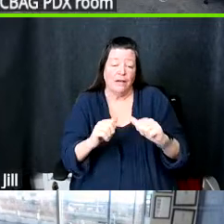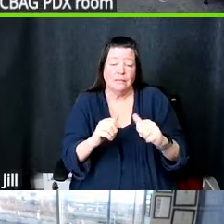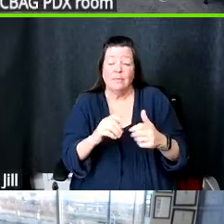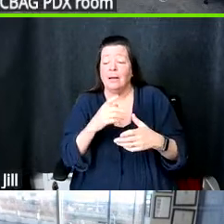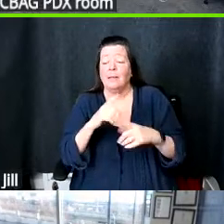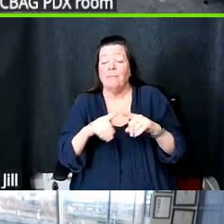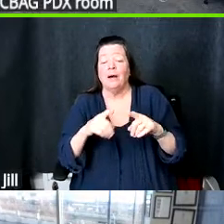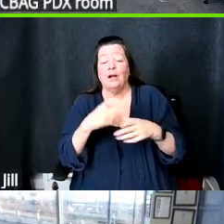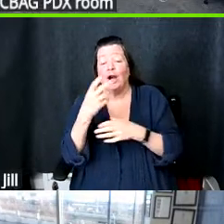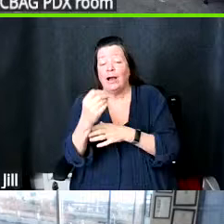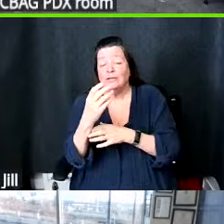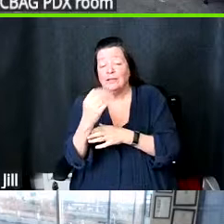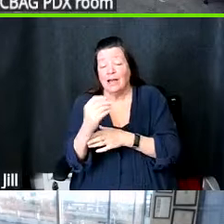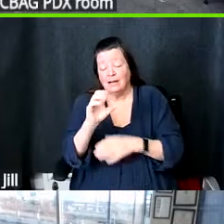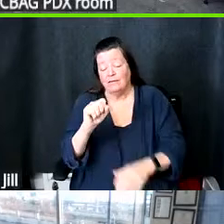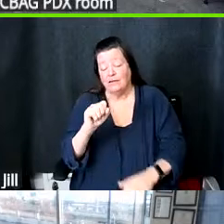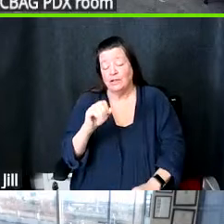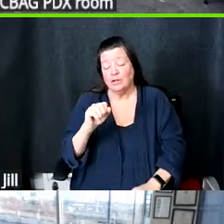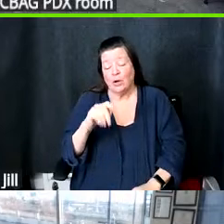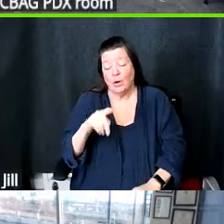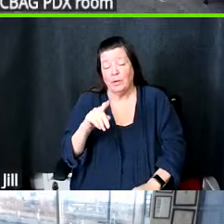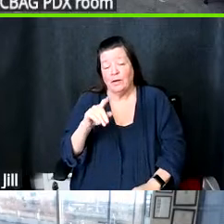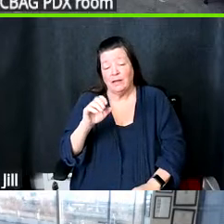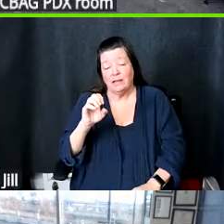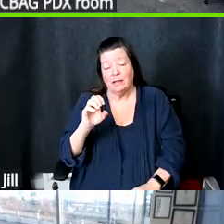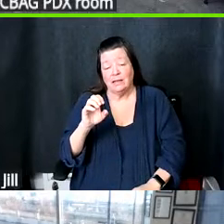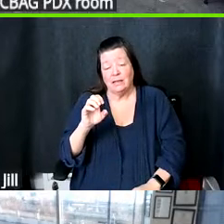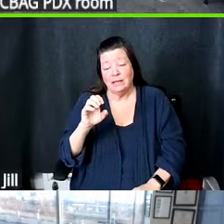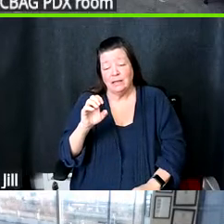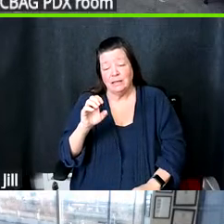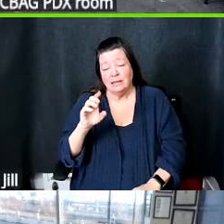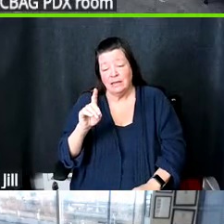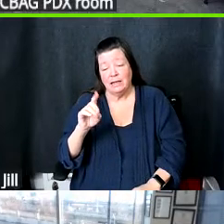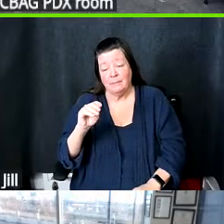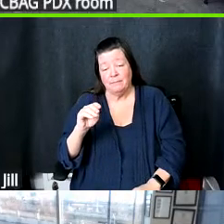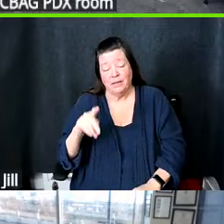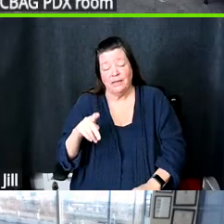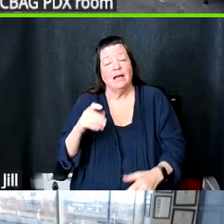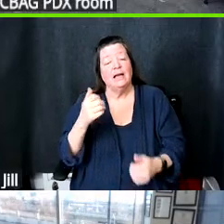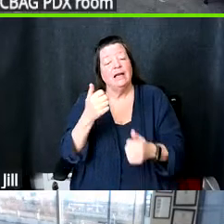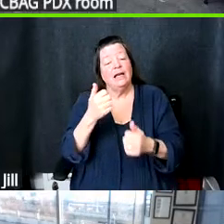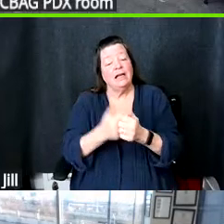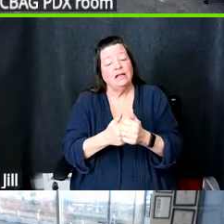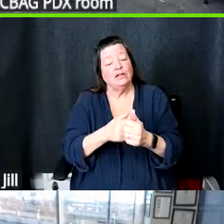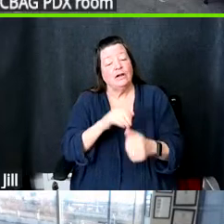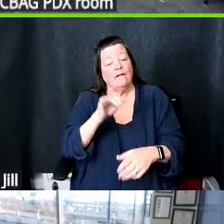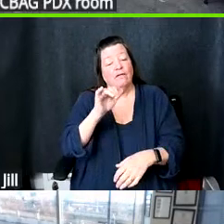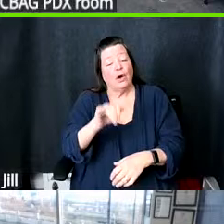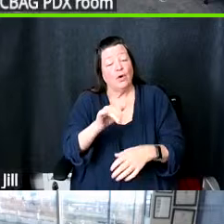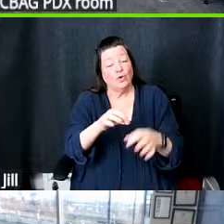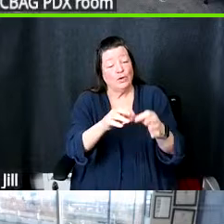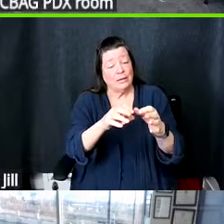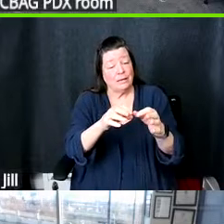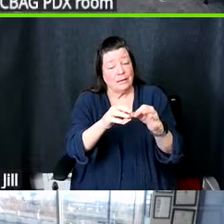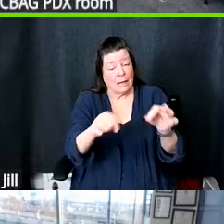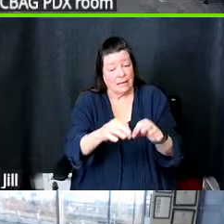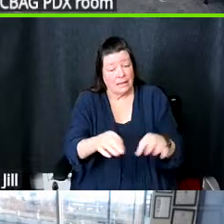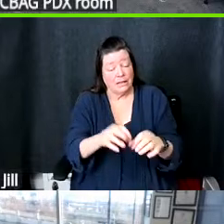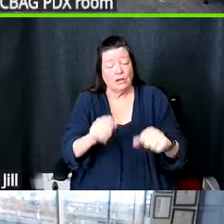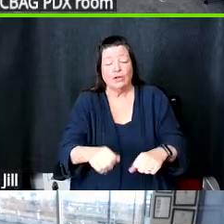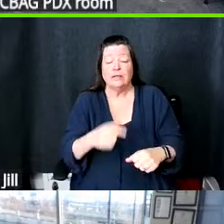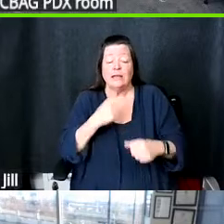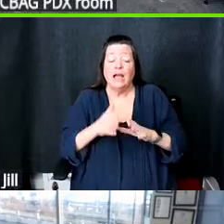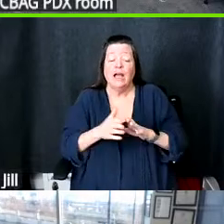of the scope of the DOTs. And so each of these could have language that would say, to the greatest